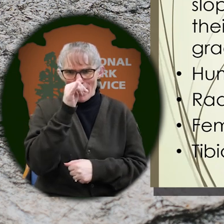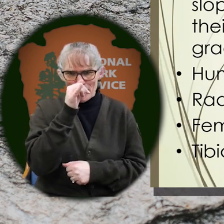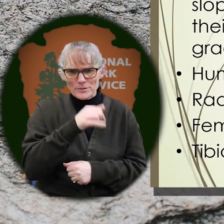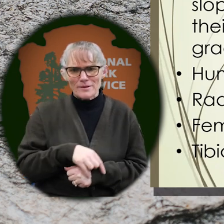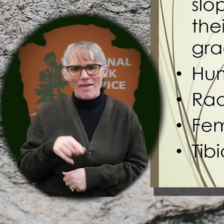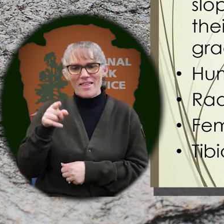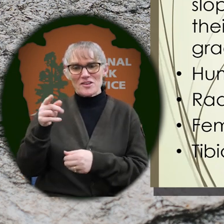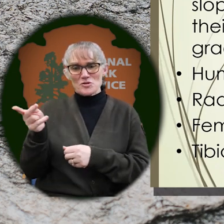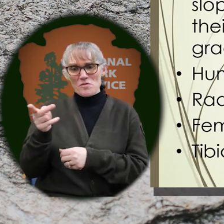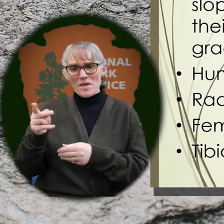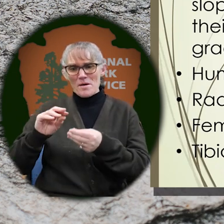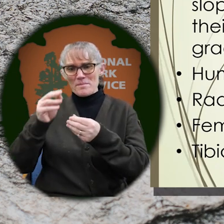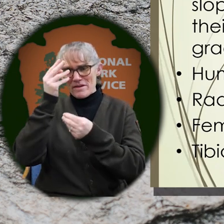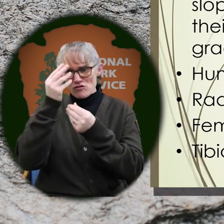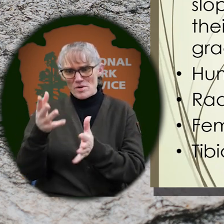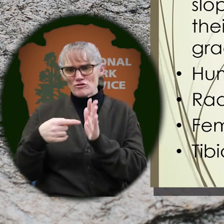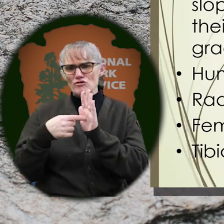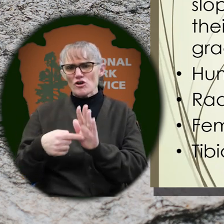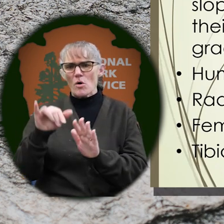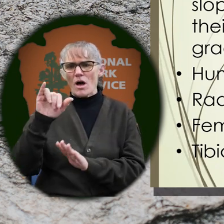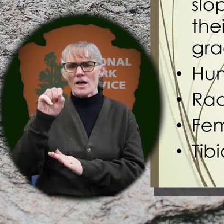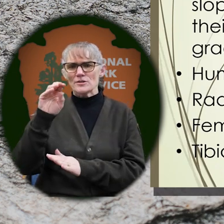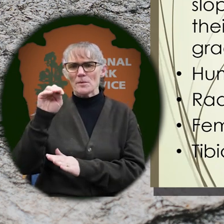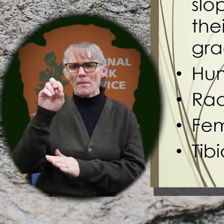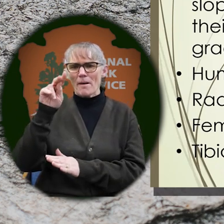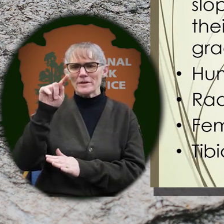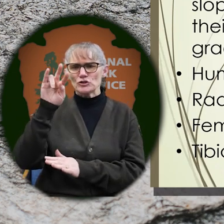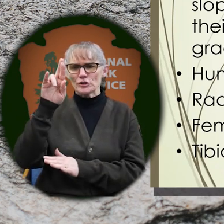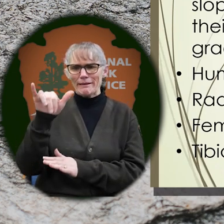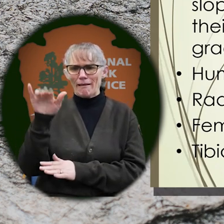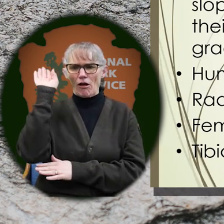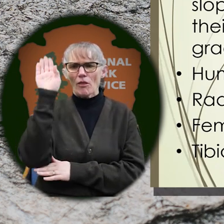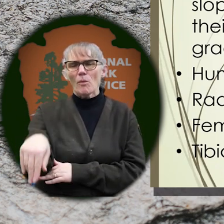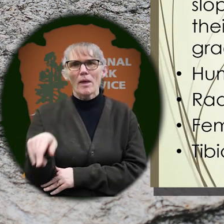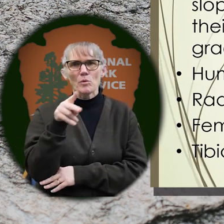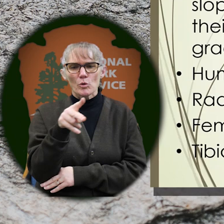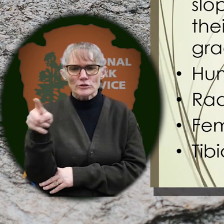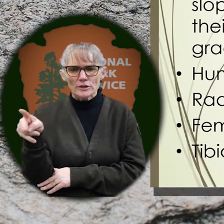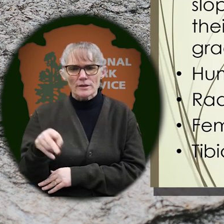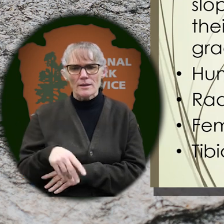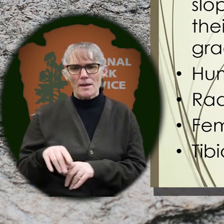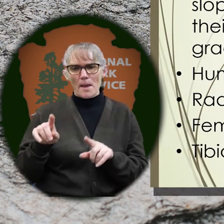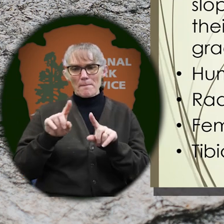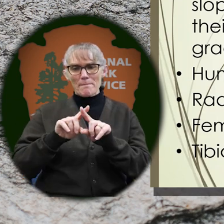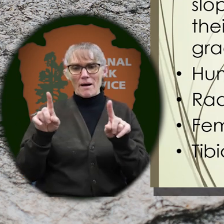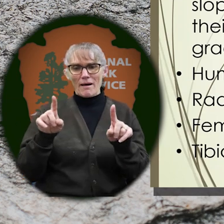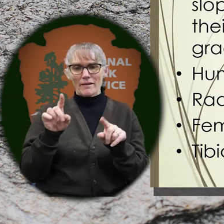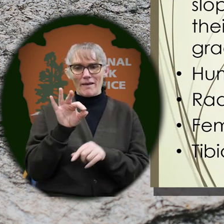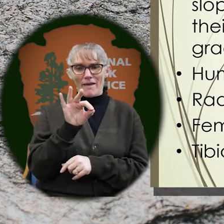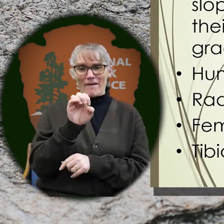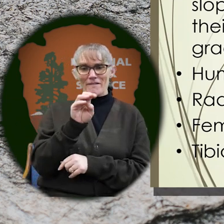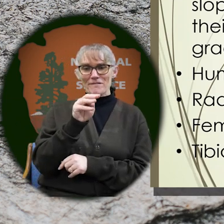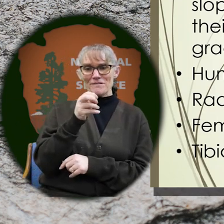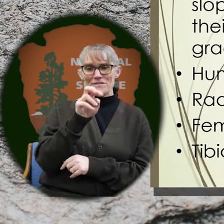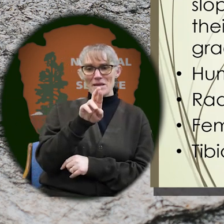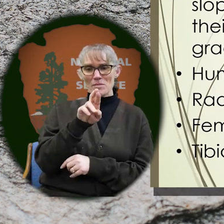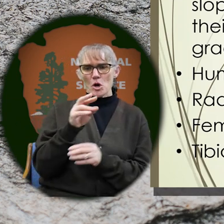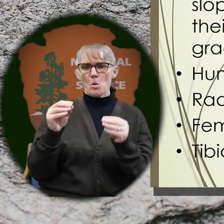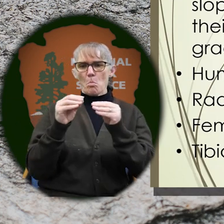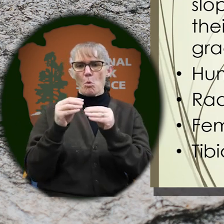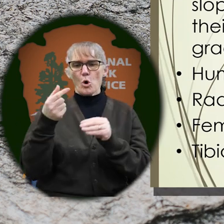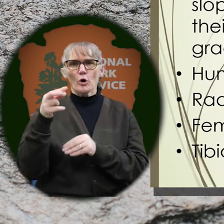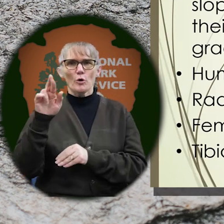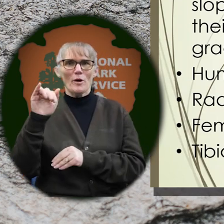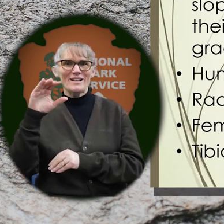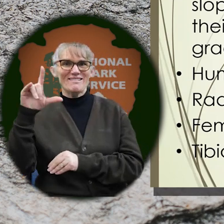shows that there is pretty much isometry across the board, although the femur slope is significantly more gracile, so longer than